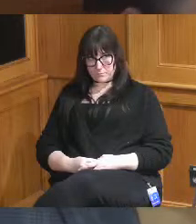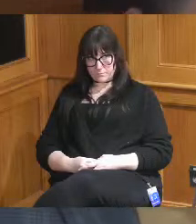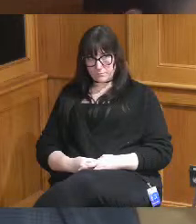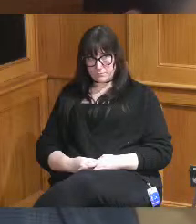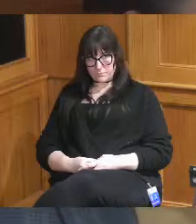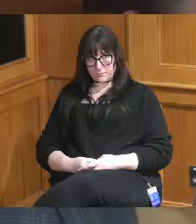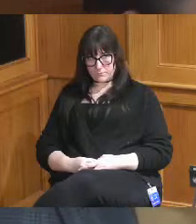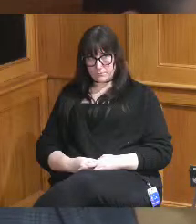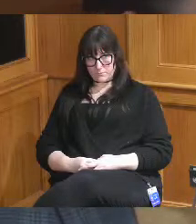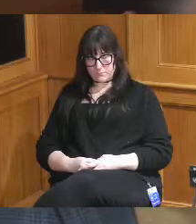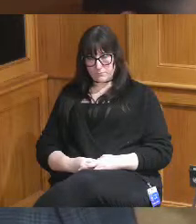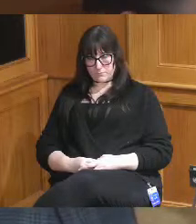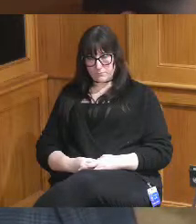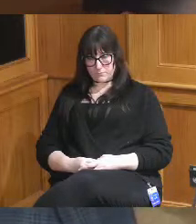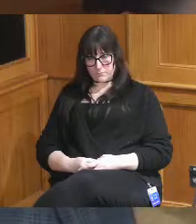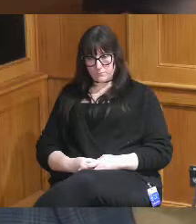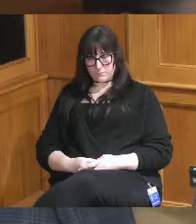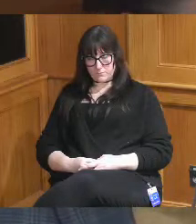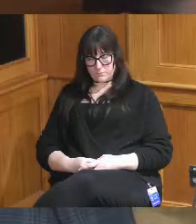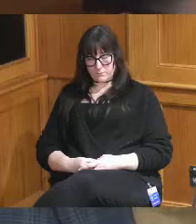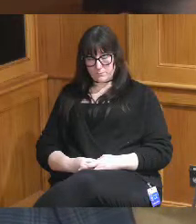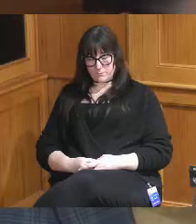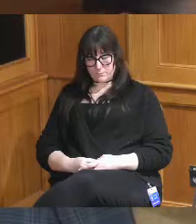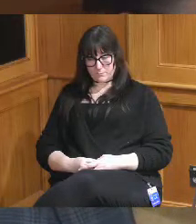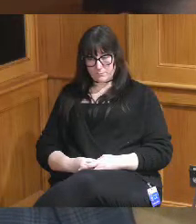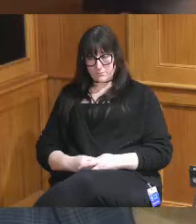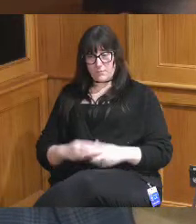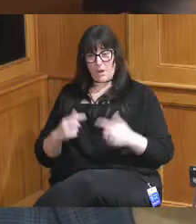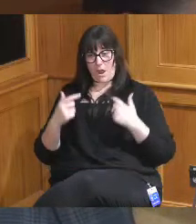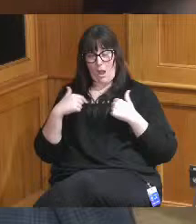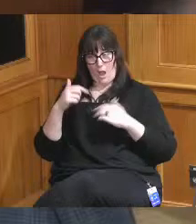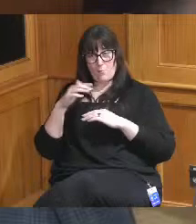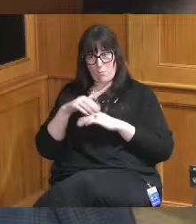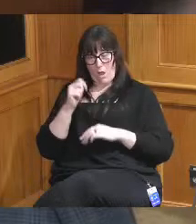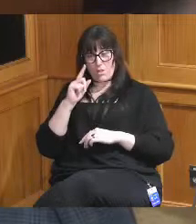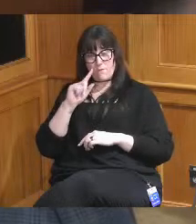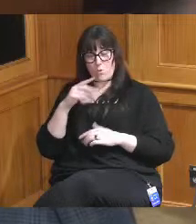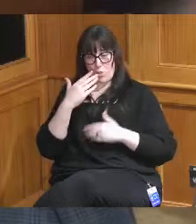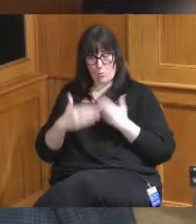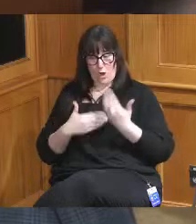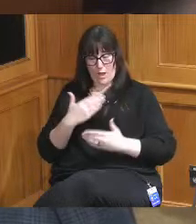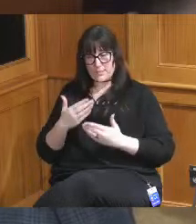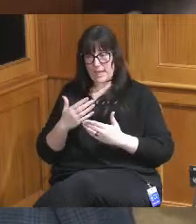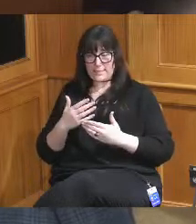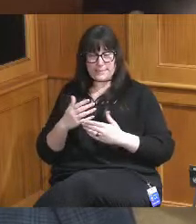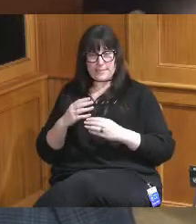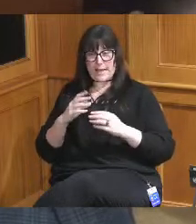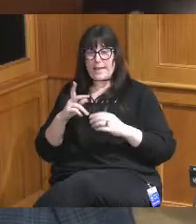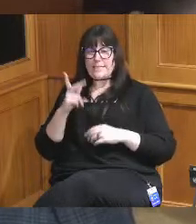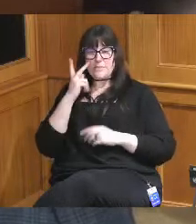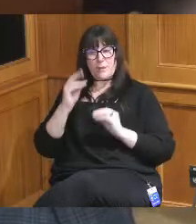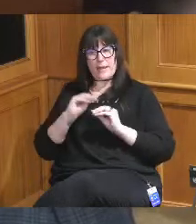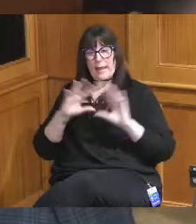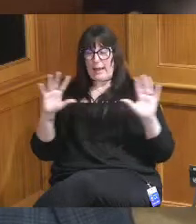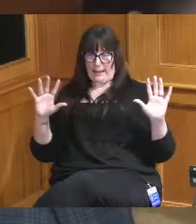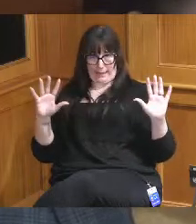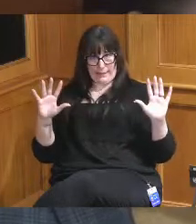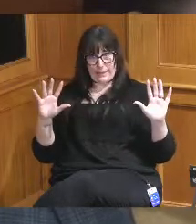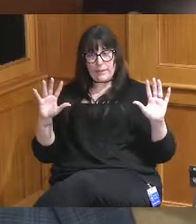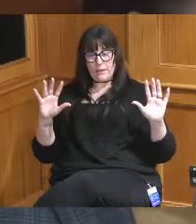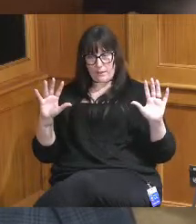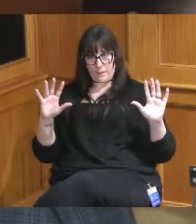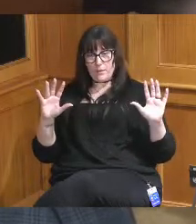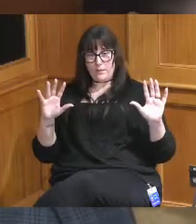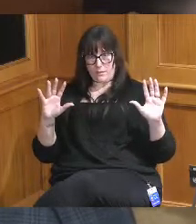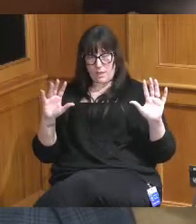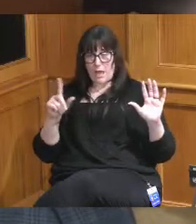prosecutor's office. I am calling for this process to be transparent and for you to work with the leadership